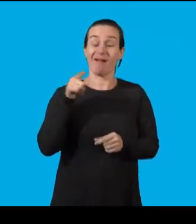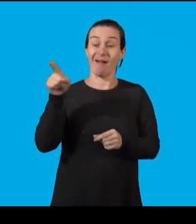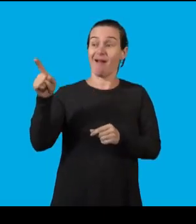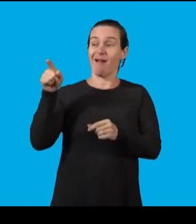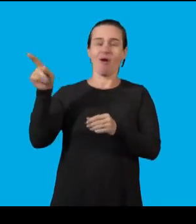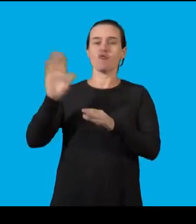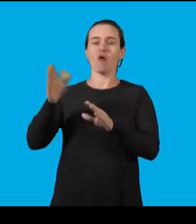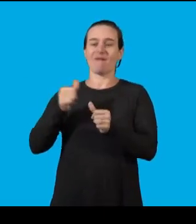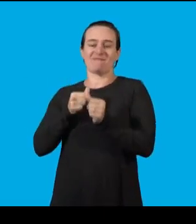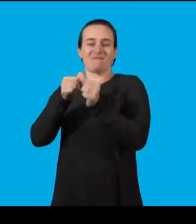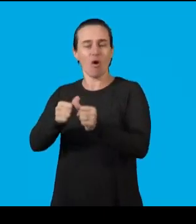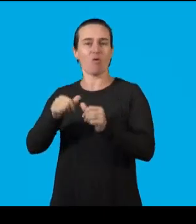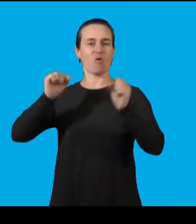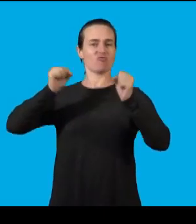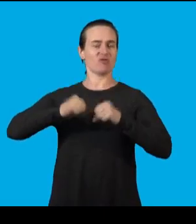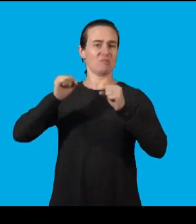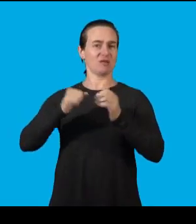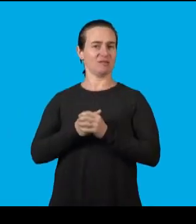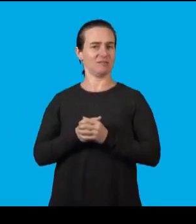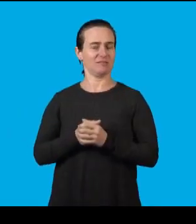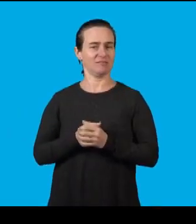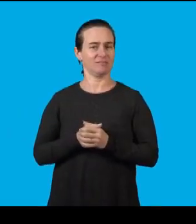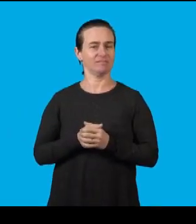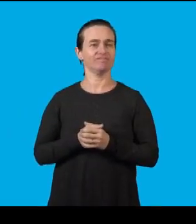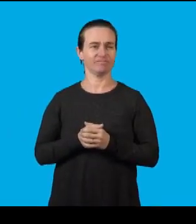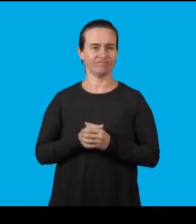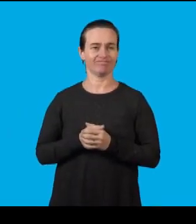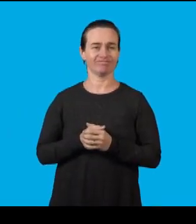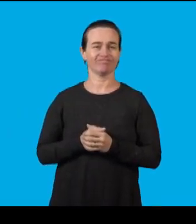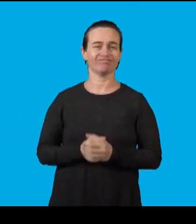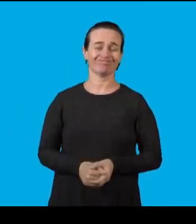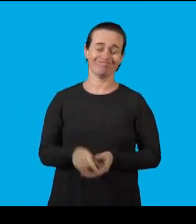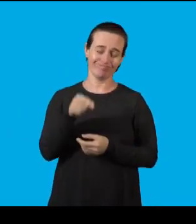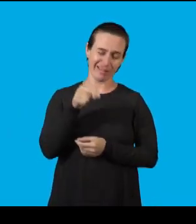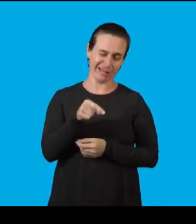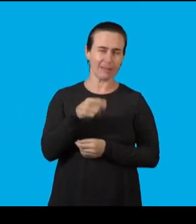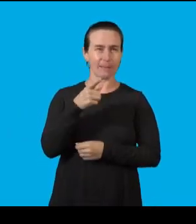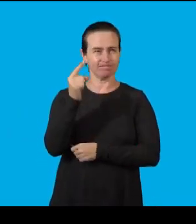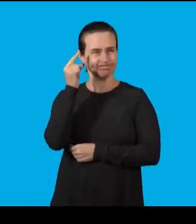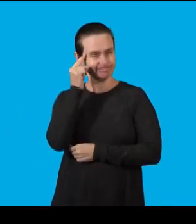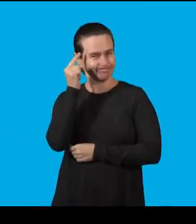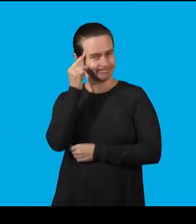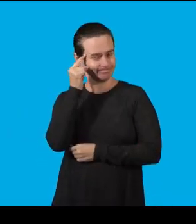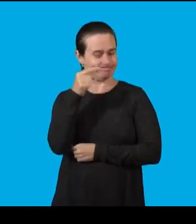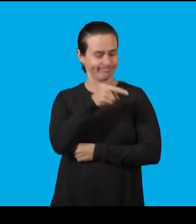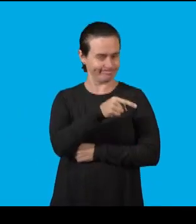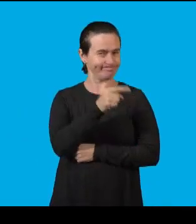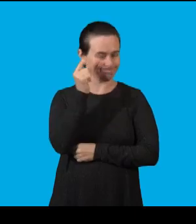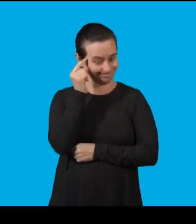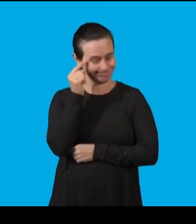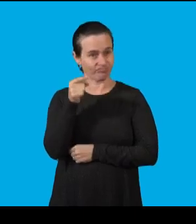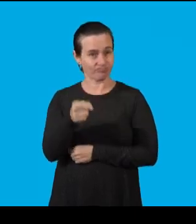as that. Now, if you look at the source, it says, this consideration, so this was a